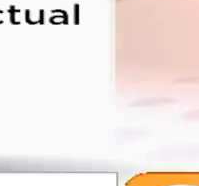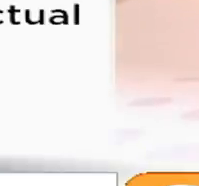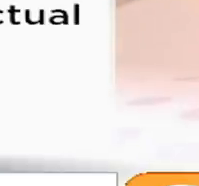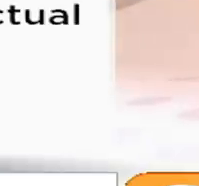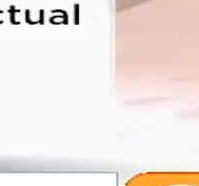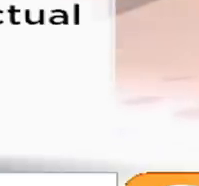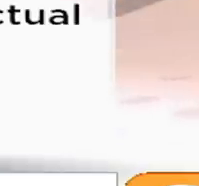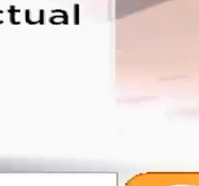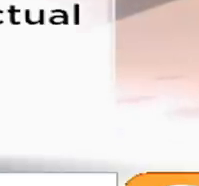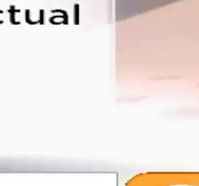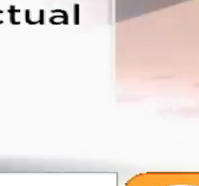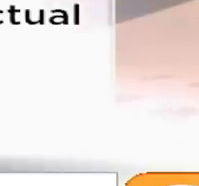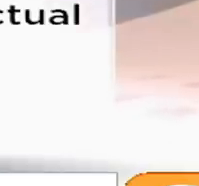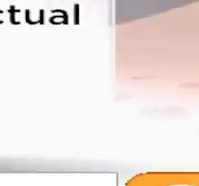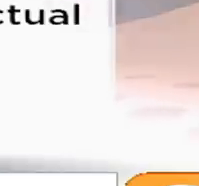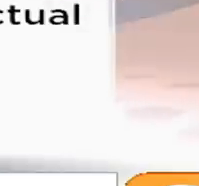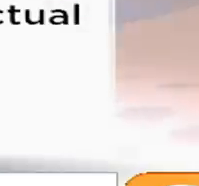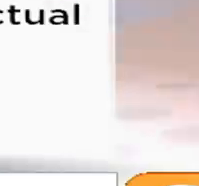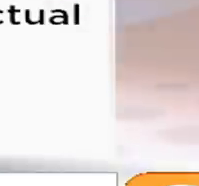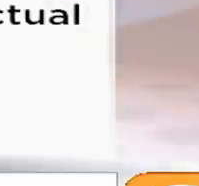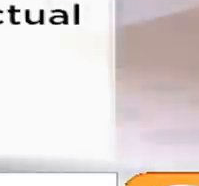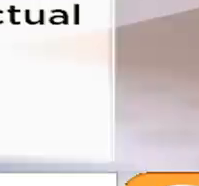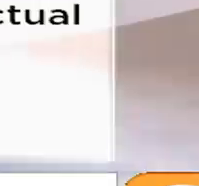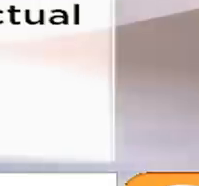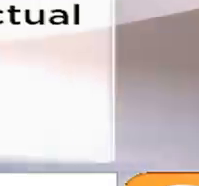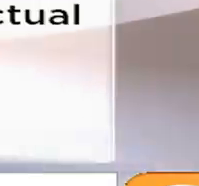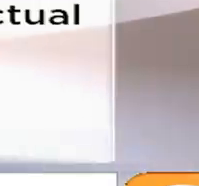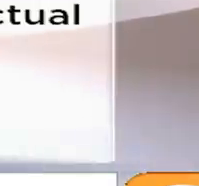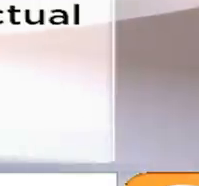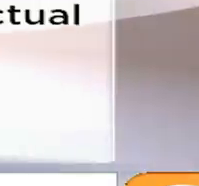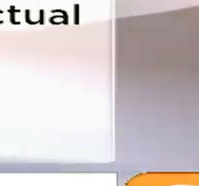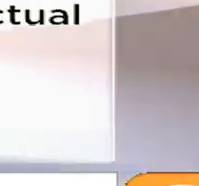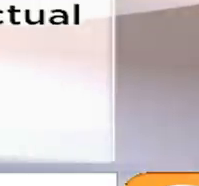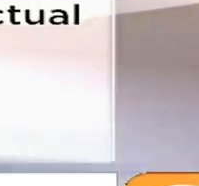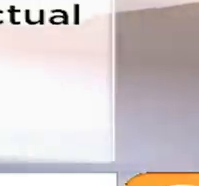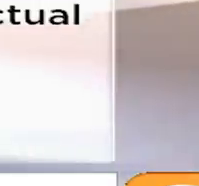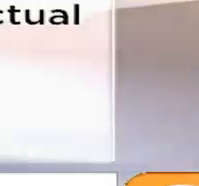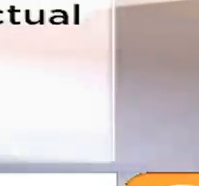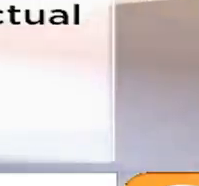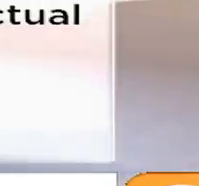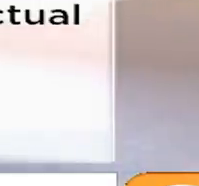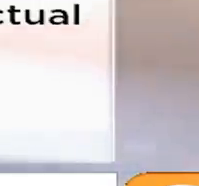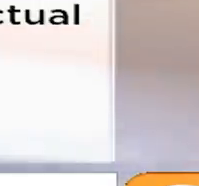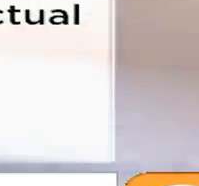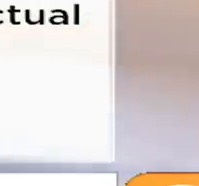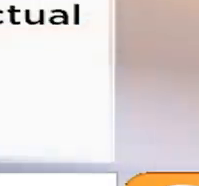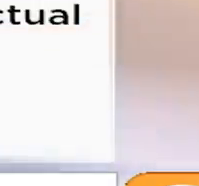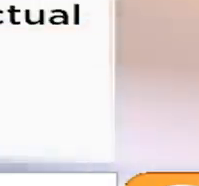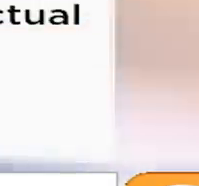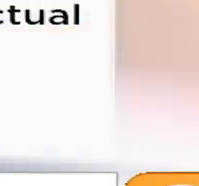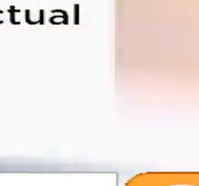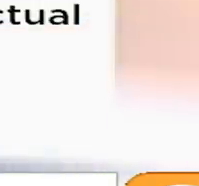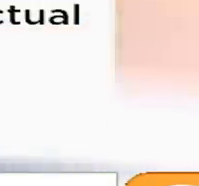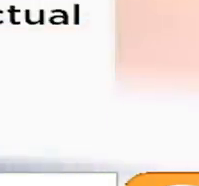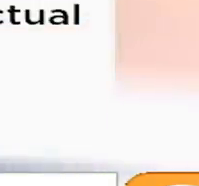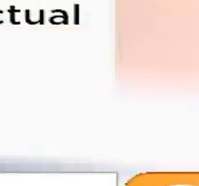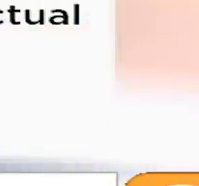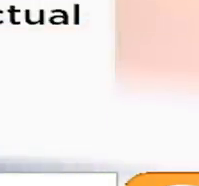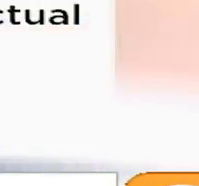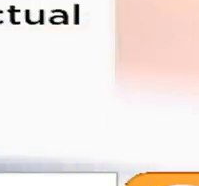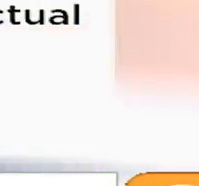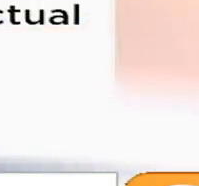pushing to actualize these promises now since they are in the actual ruling wing of the government? No, this fella